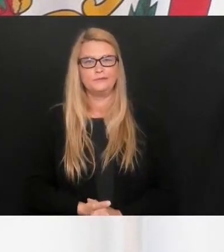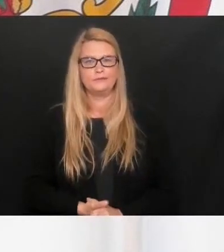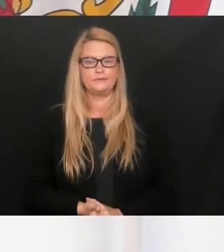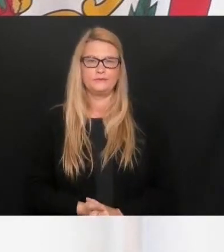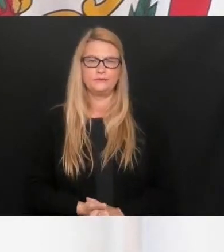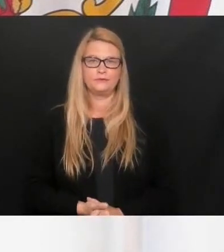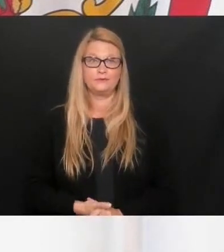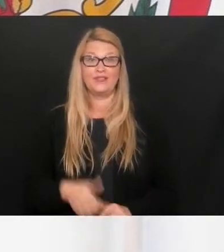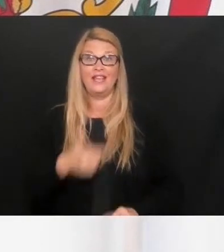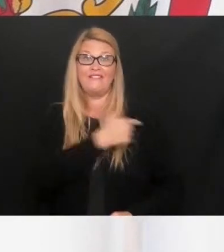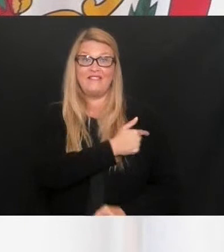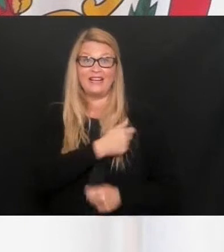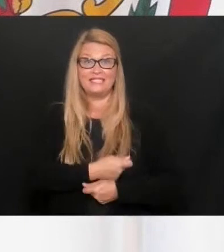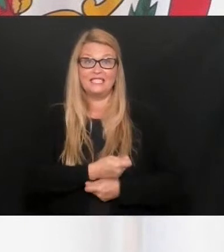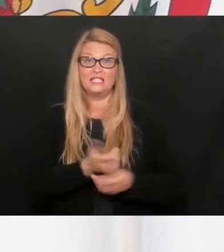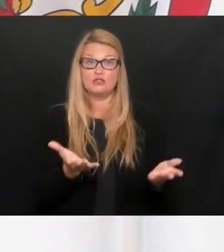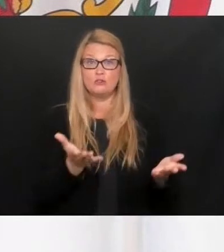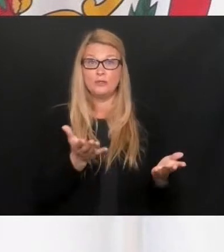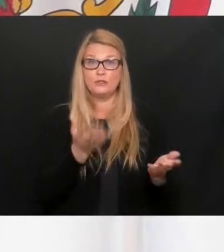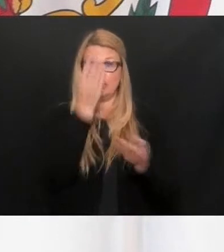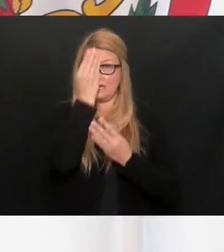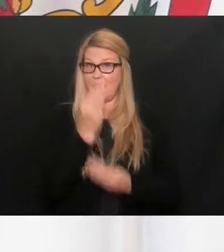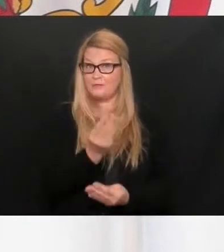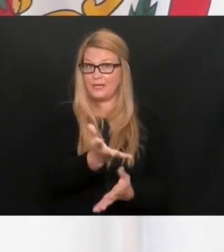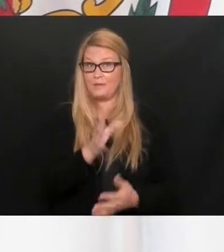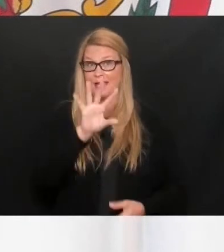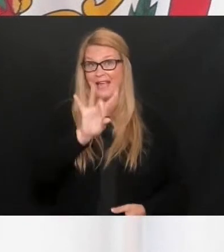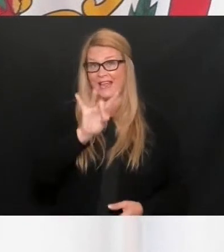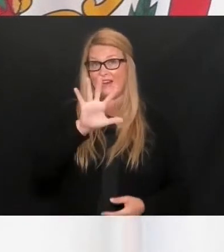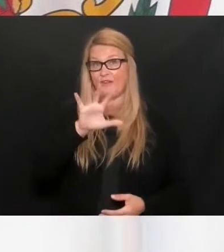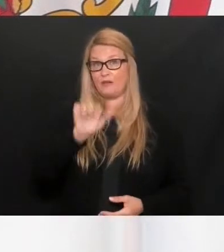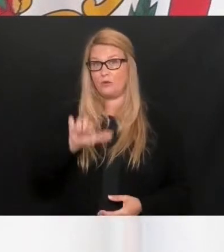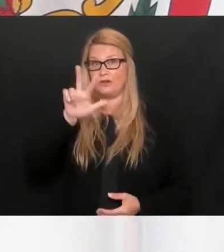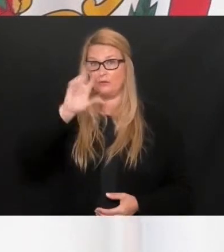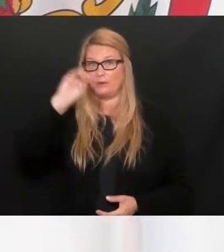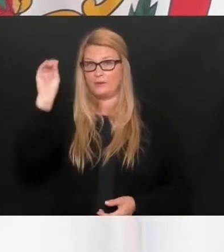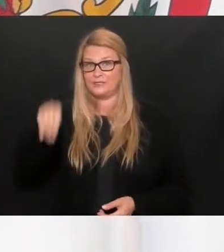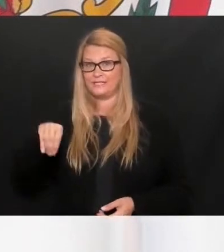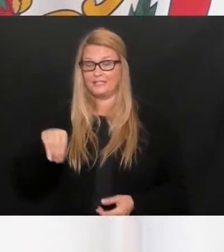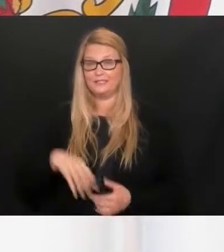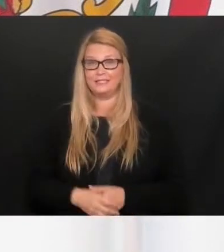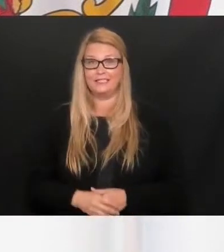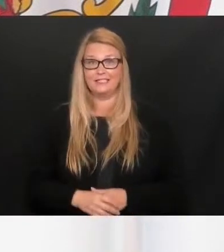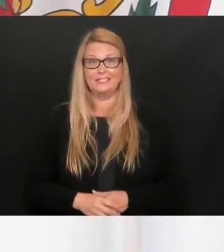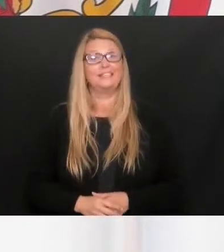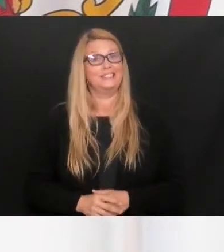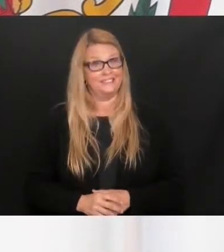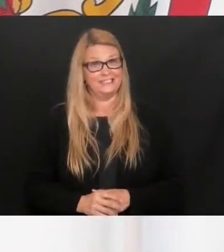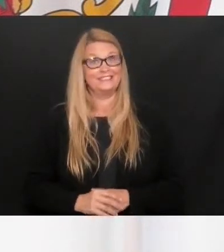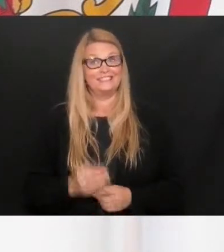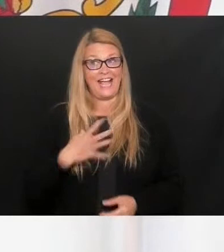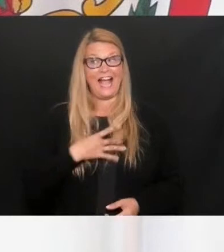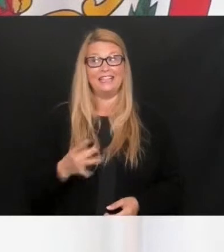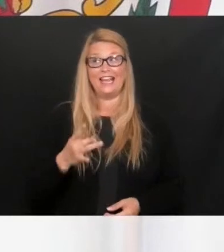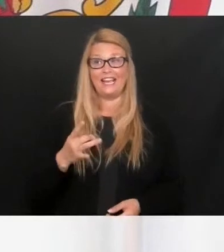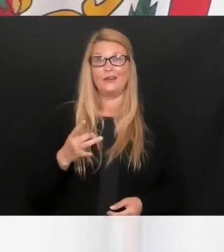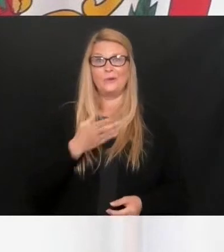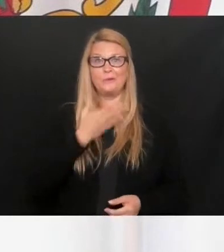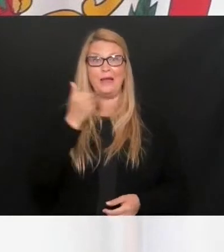of our vaccine distribution update, we're at 85.3%. I liked it a whole lot more when we were at